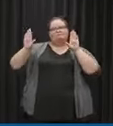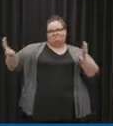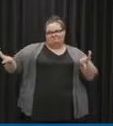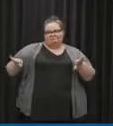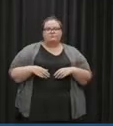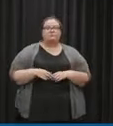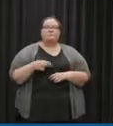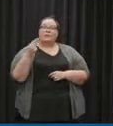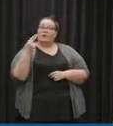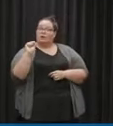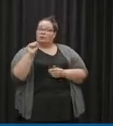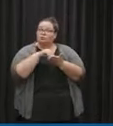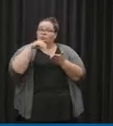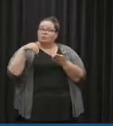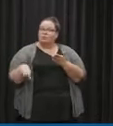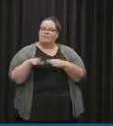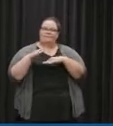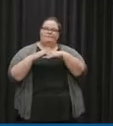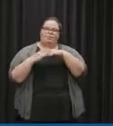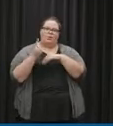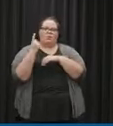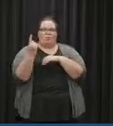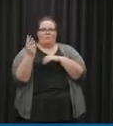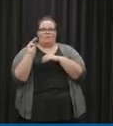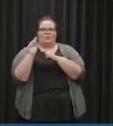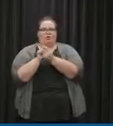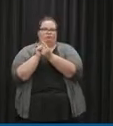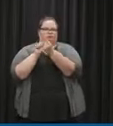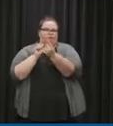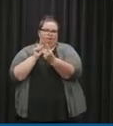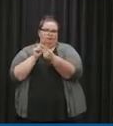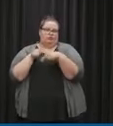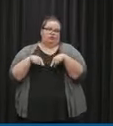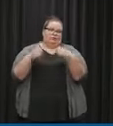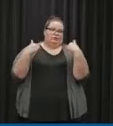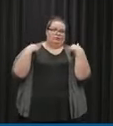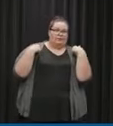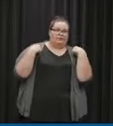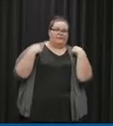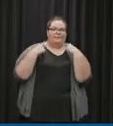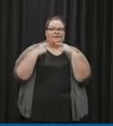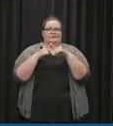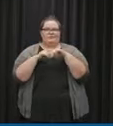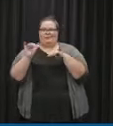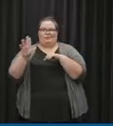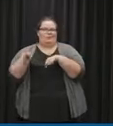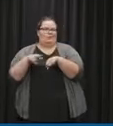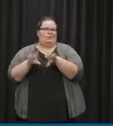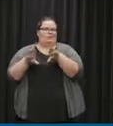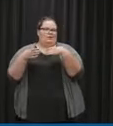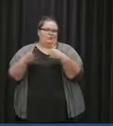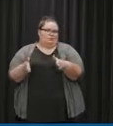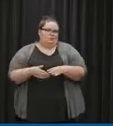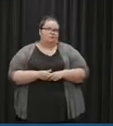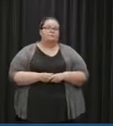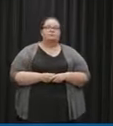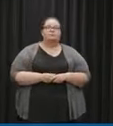High school students will keep a minimum of 1 meter physical spacing throughout physical education as they would again in their regular classrooms. The use